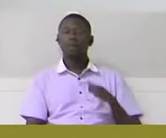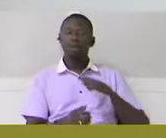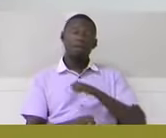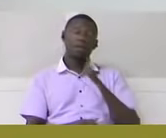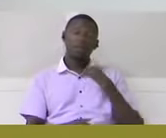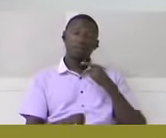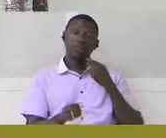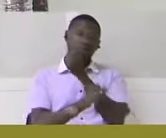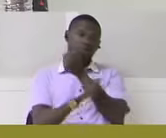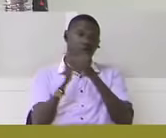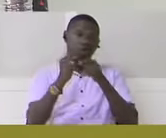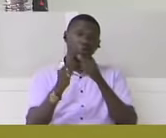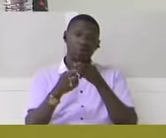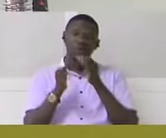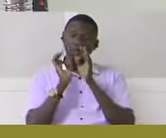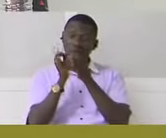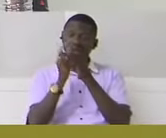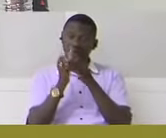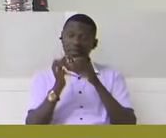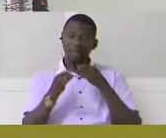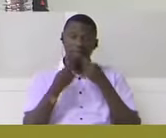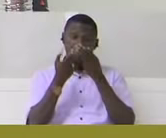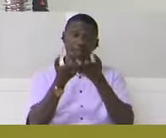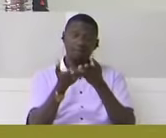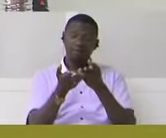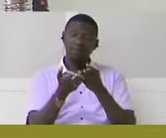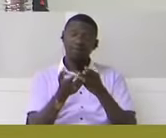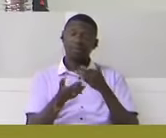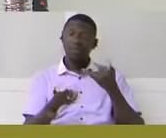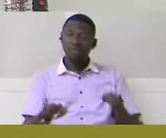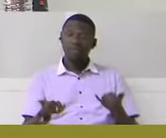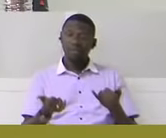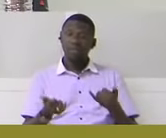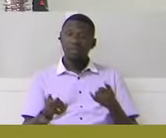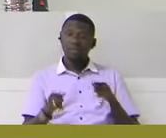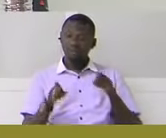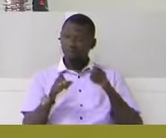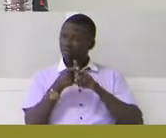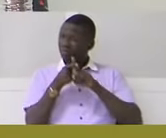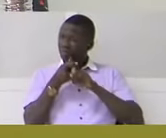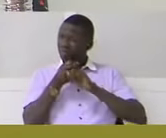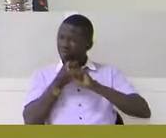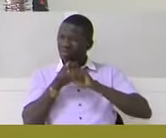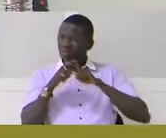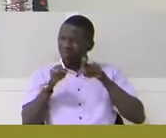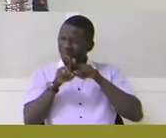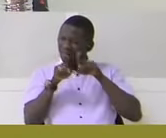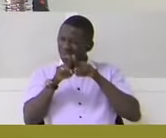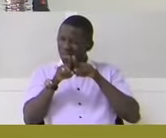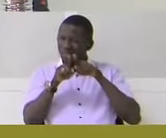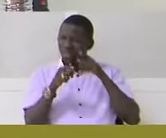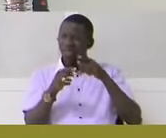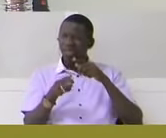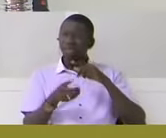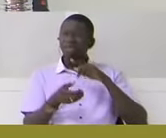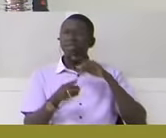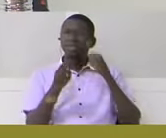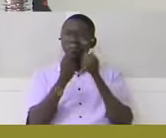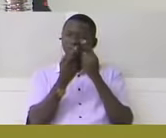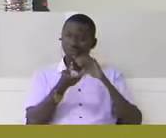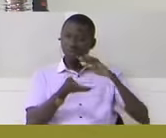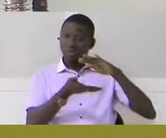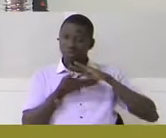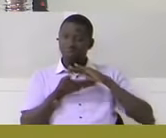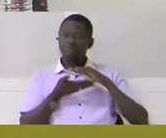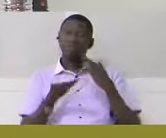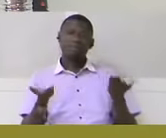have described, giving evidence right now, tends to corroborate that evidence we have received. Andu ita fanga ya faja